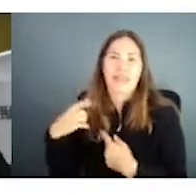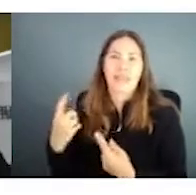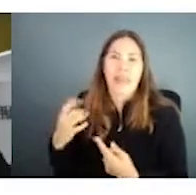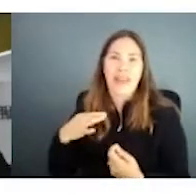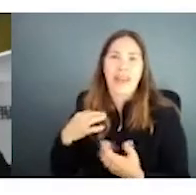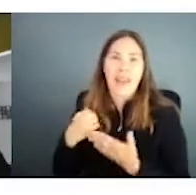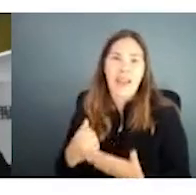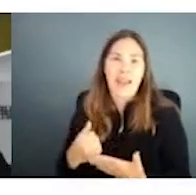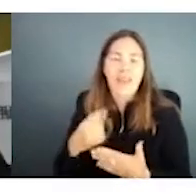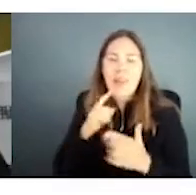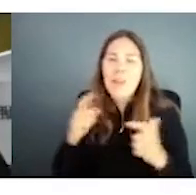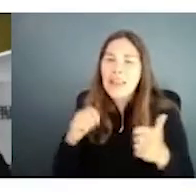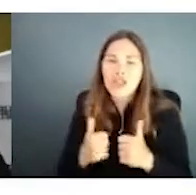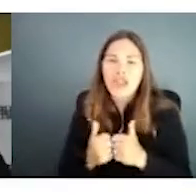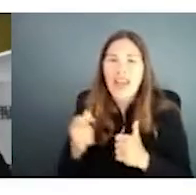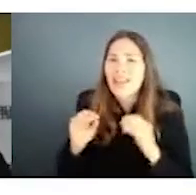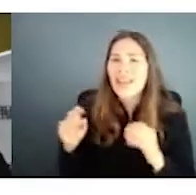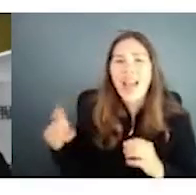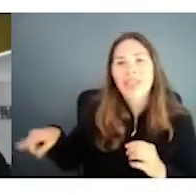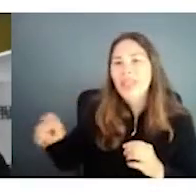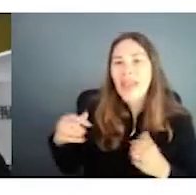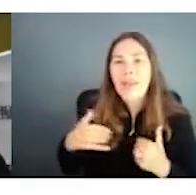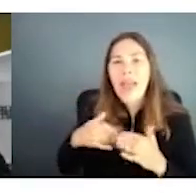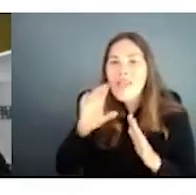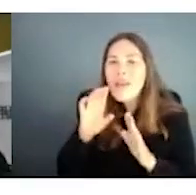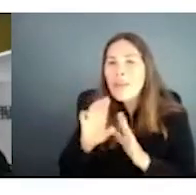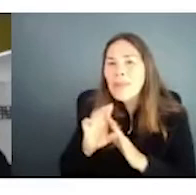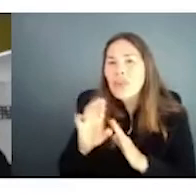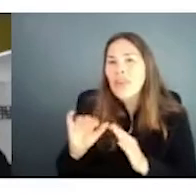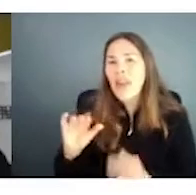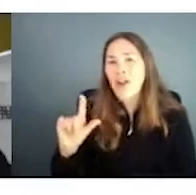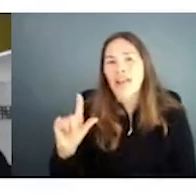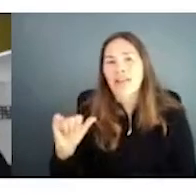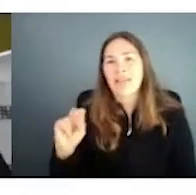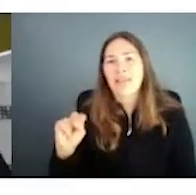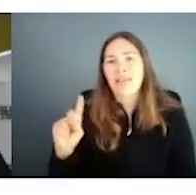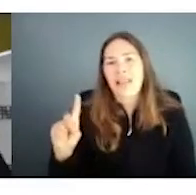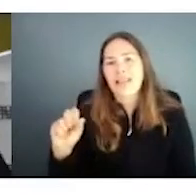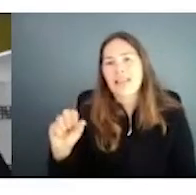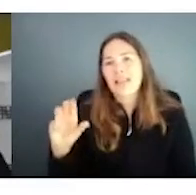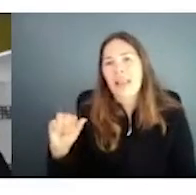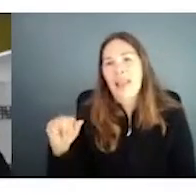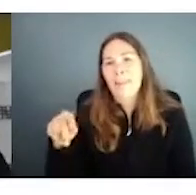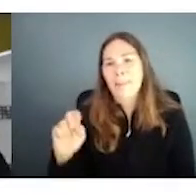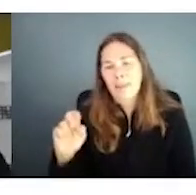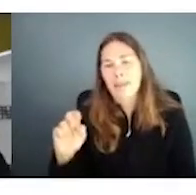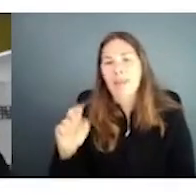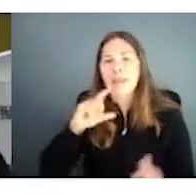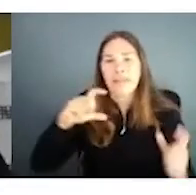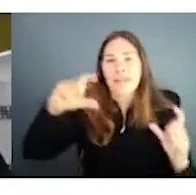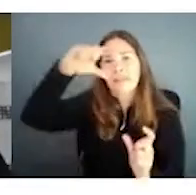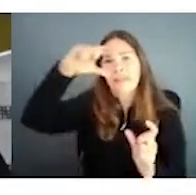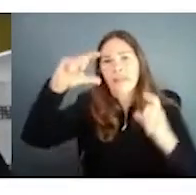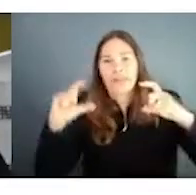there is none of them have pictures that are landscape, right? So I've had to give up on that